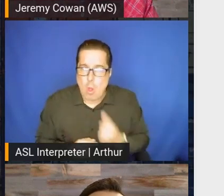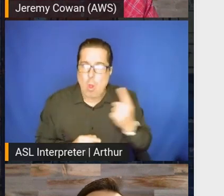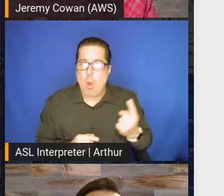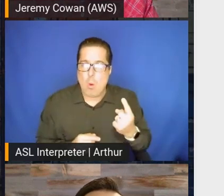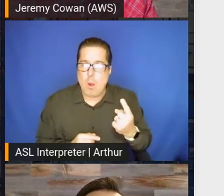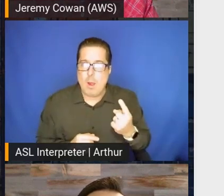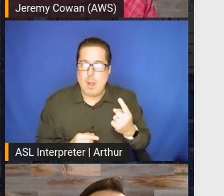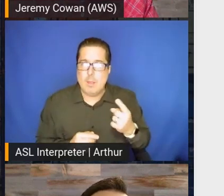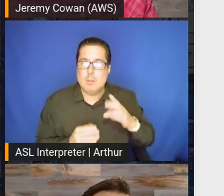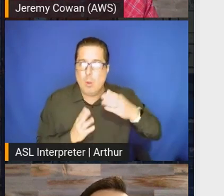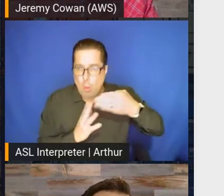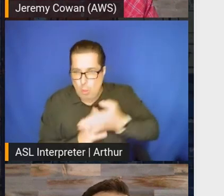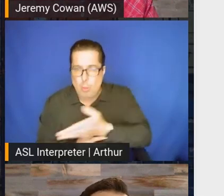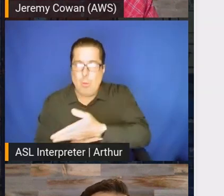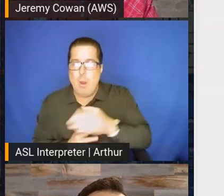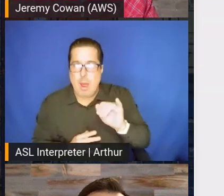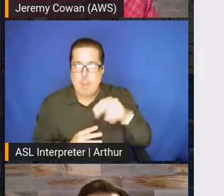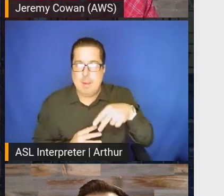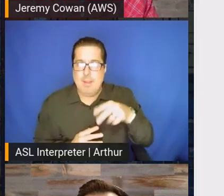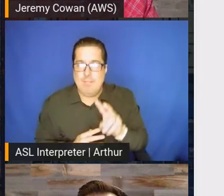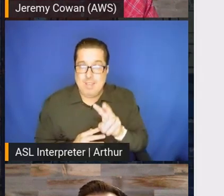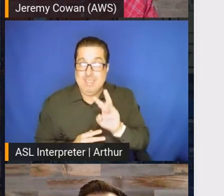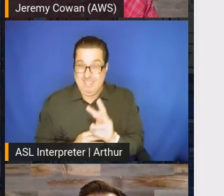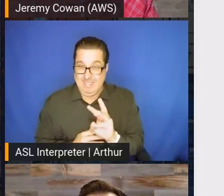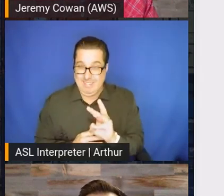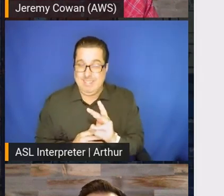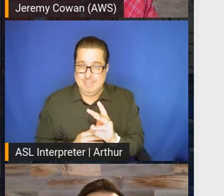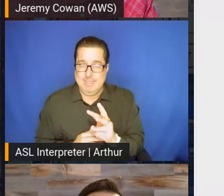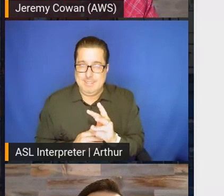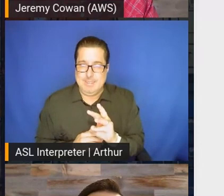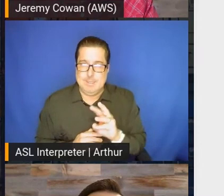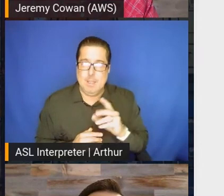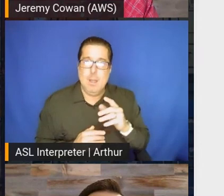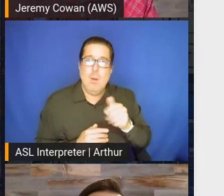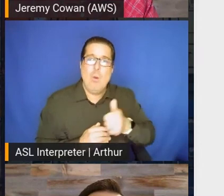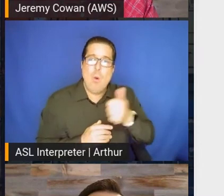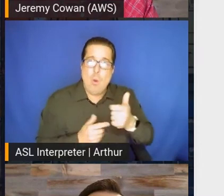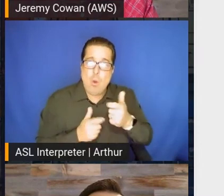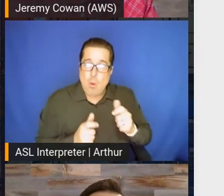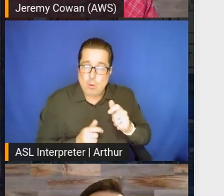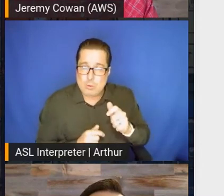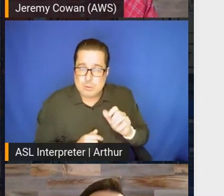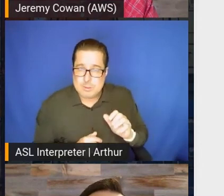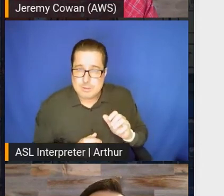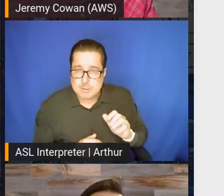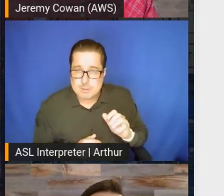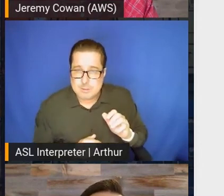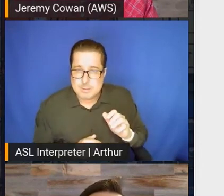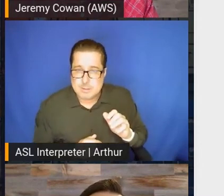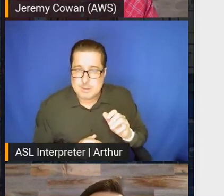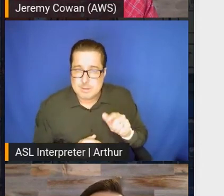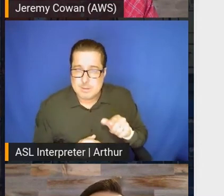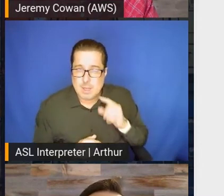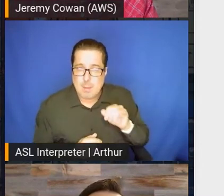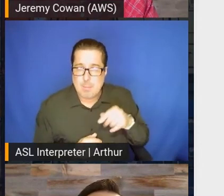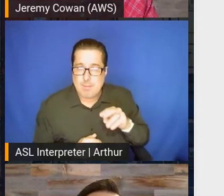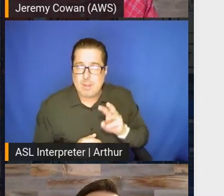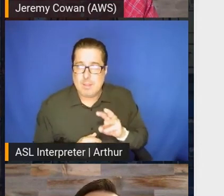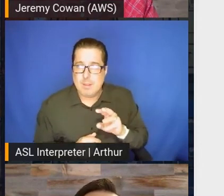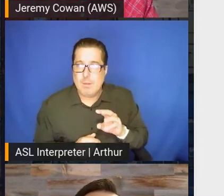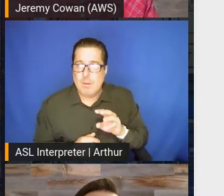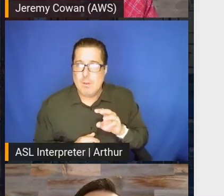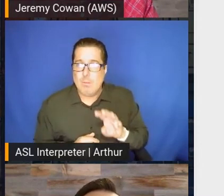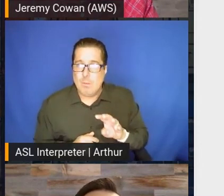via IPv6. Pod-to-pod will not see the IPv4. Any IPv4 initiation at the pod level